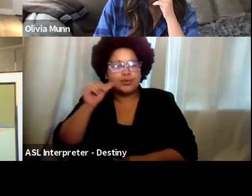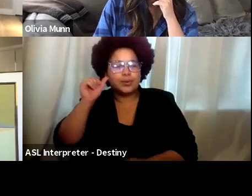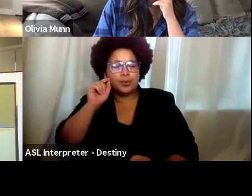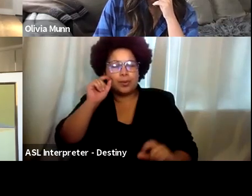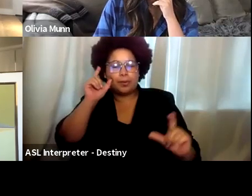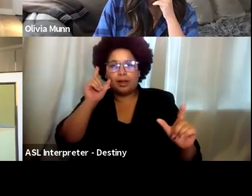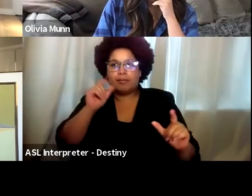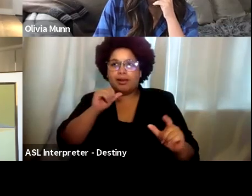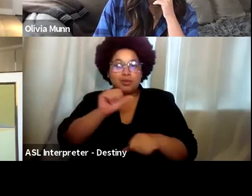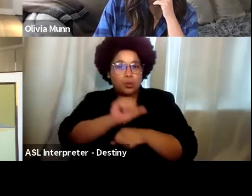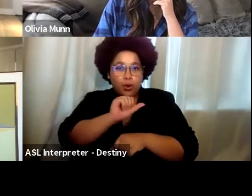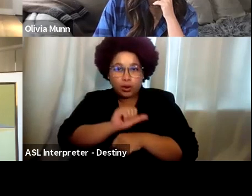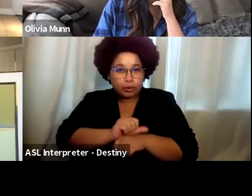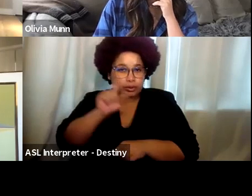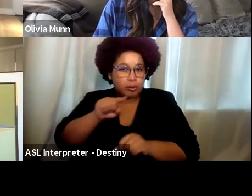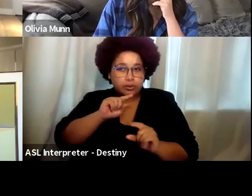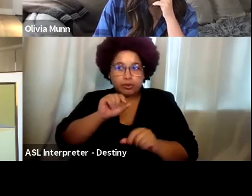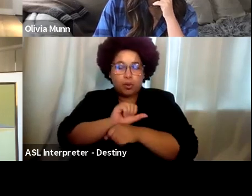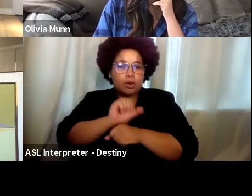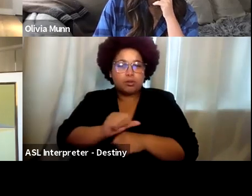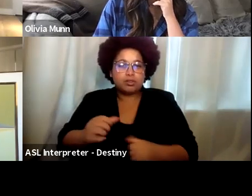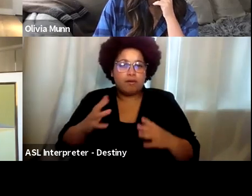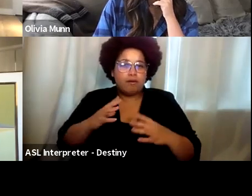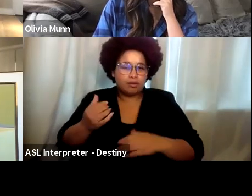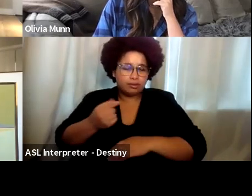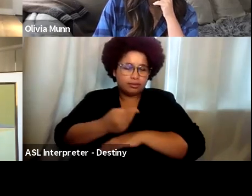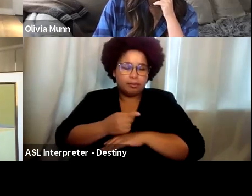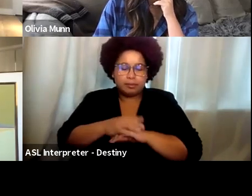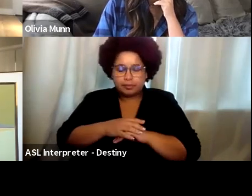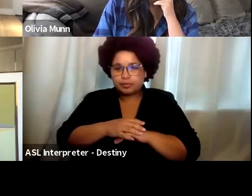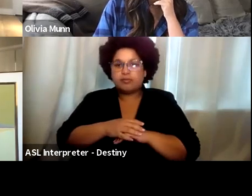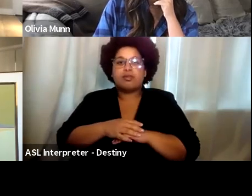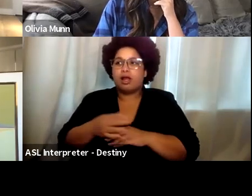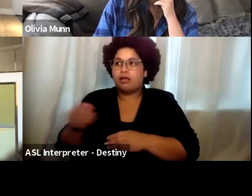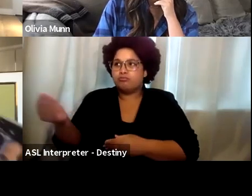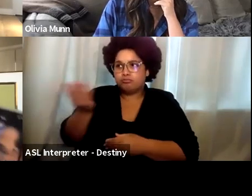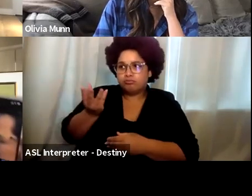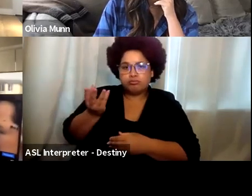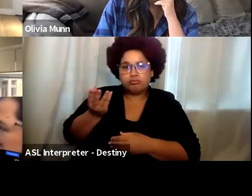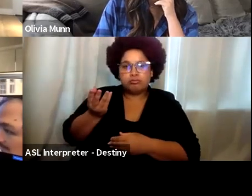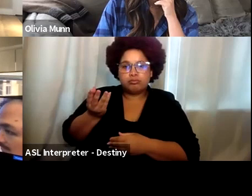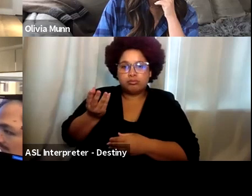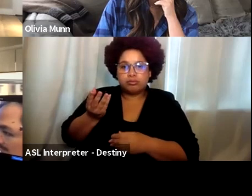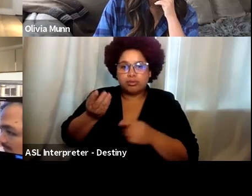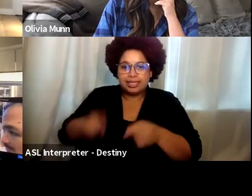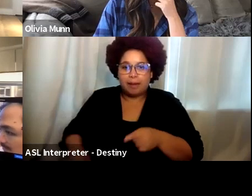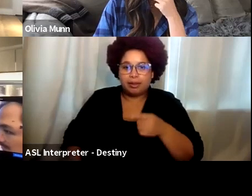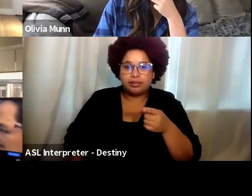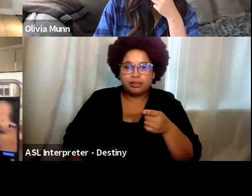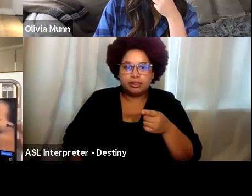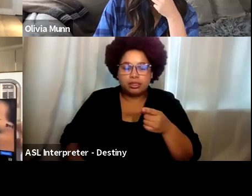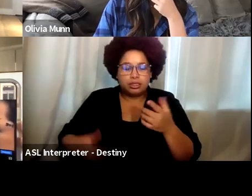wasn't even working or supposed to be working. It was my off day. And I had gotten tipped off to this incident, and